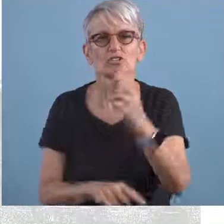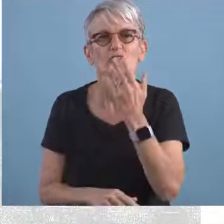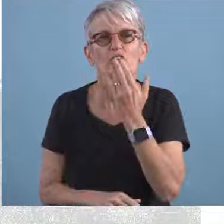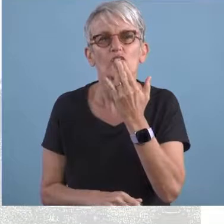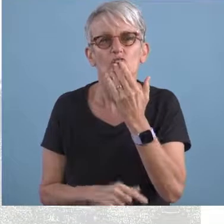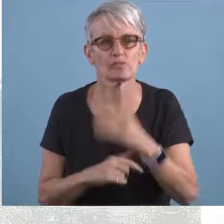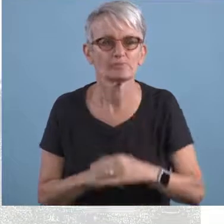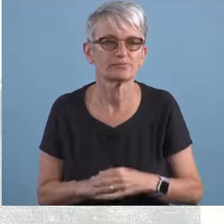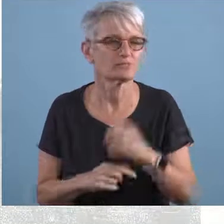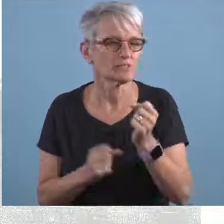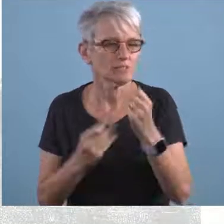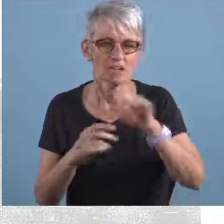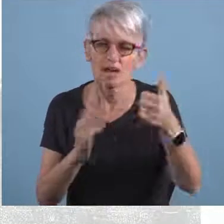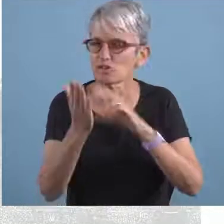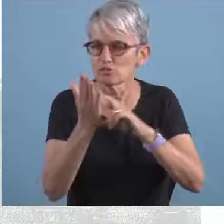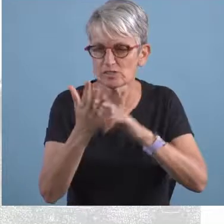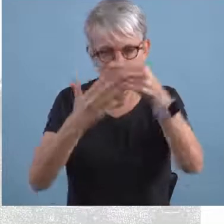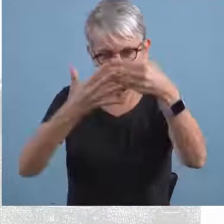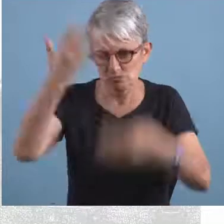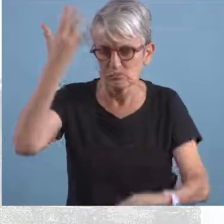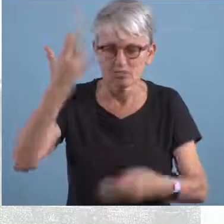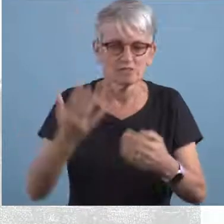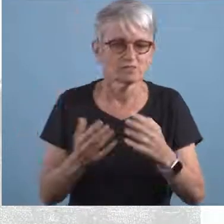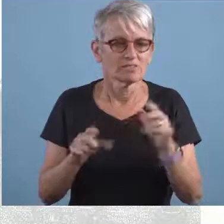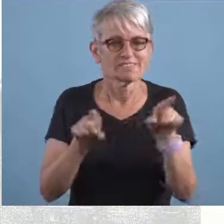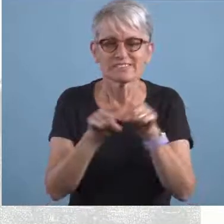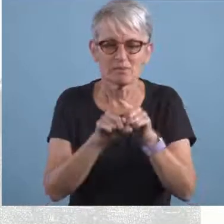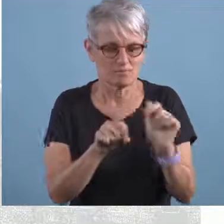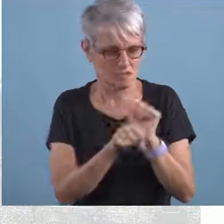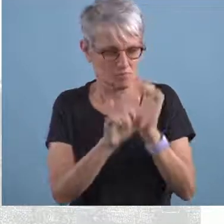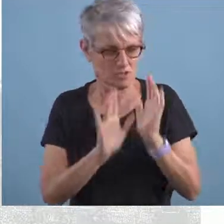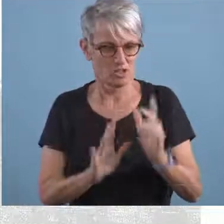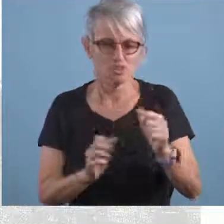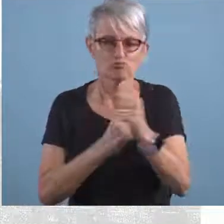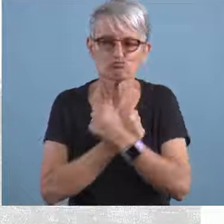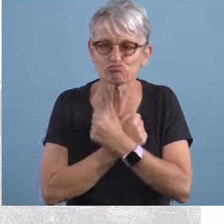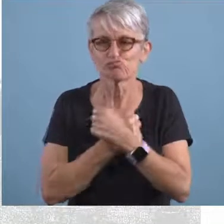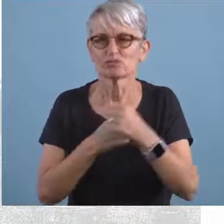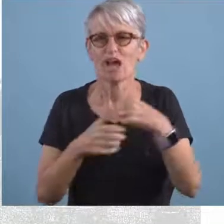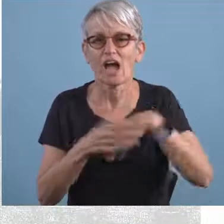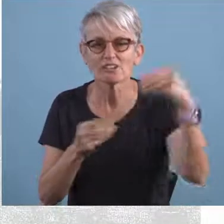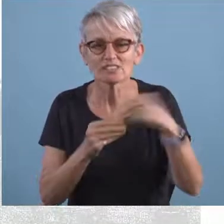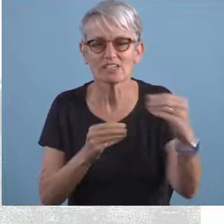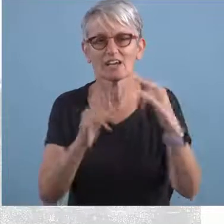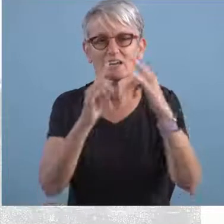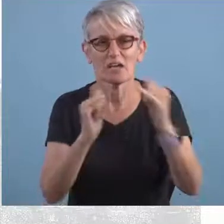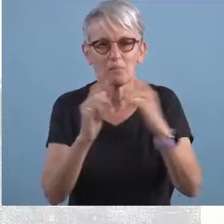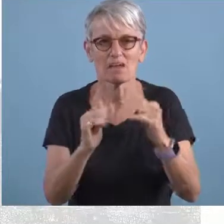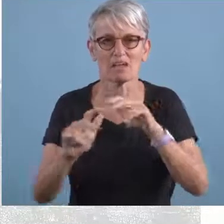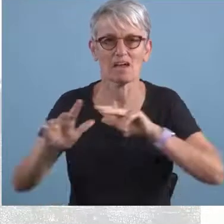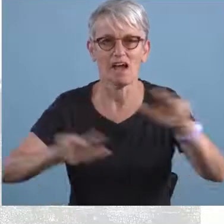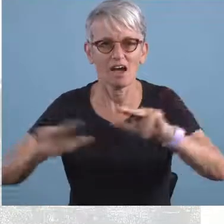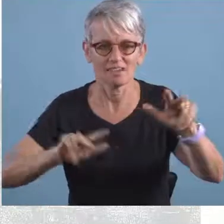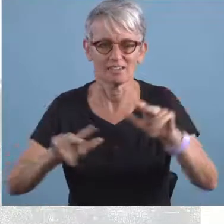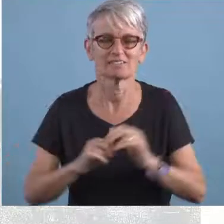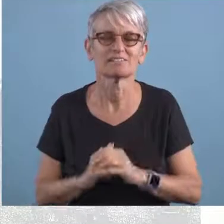She has many other research interests and, like many Albertans, loves the outdoors, camping, and hiking. And with